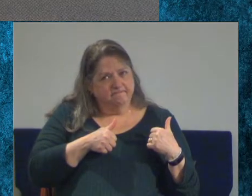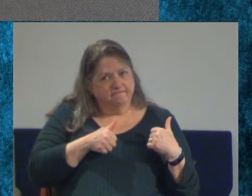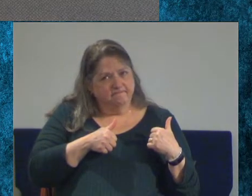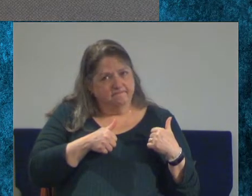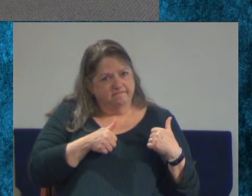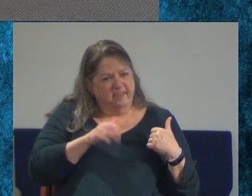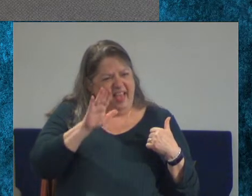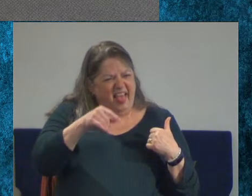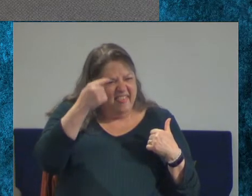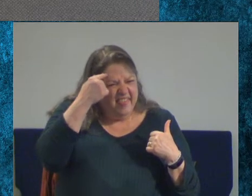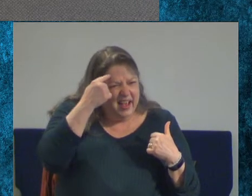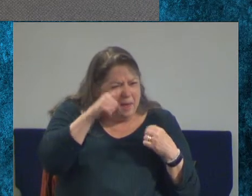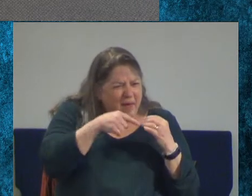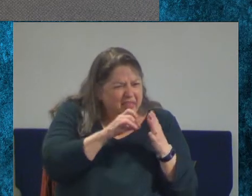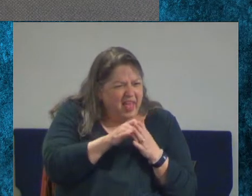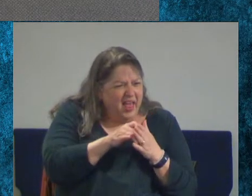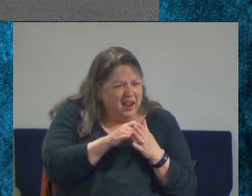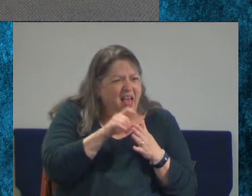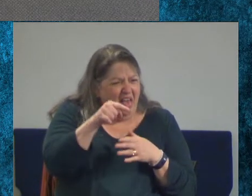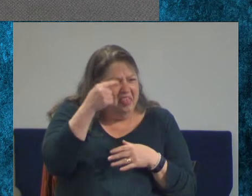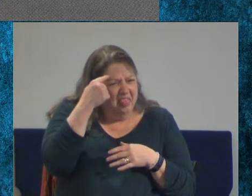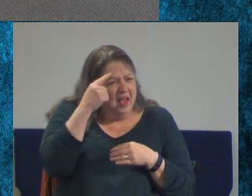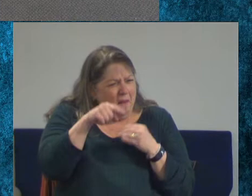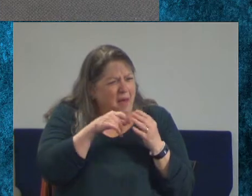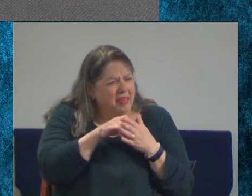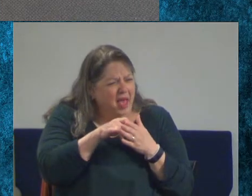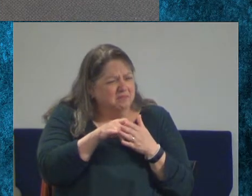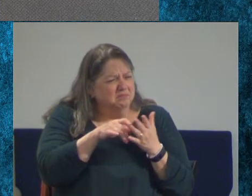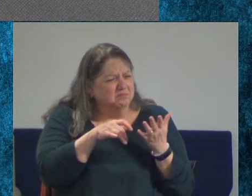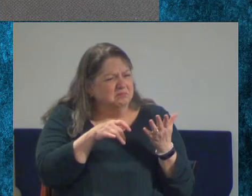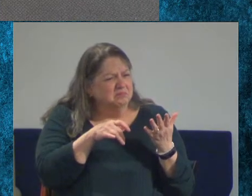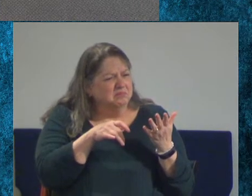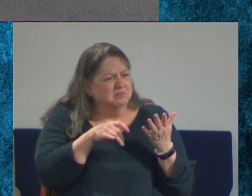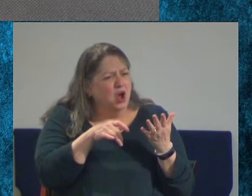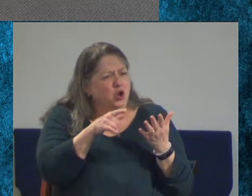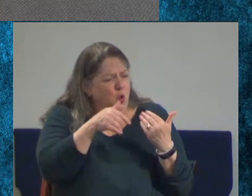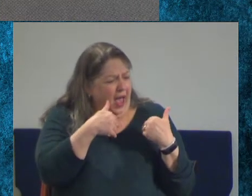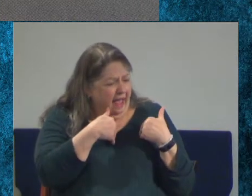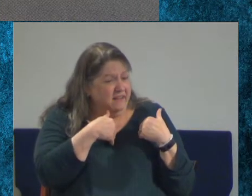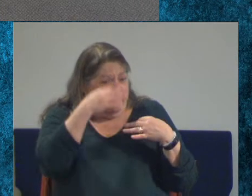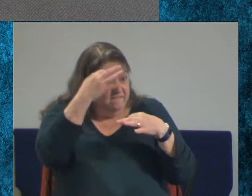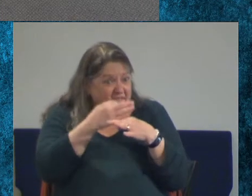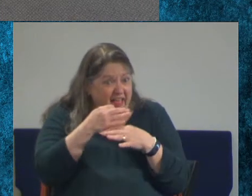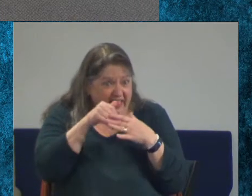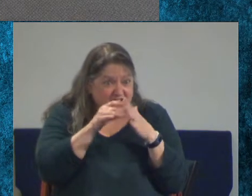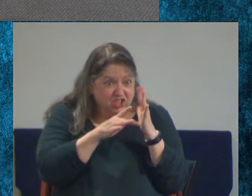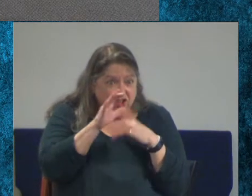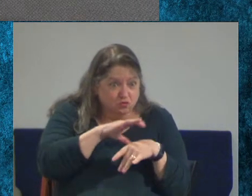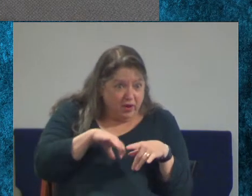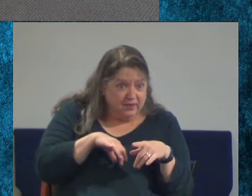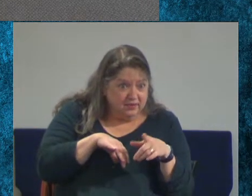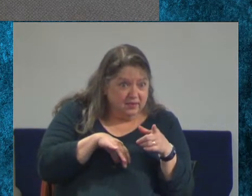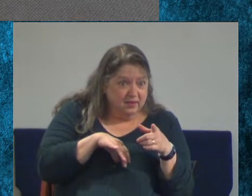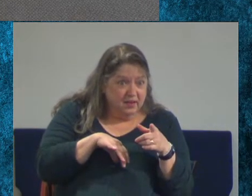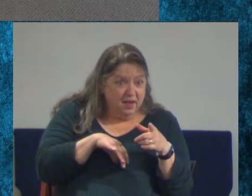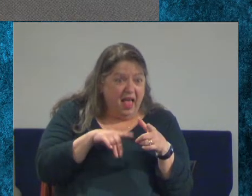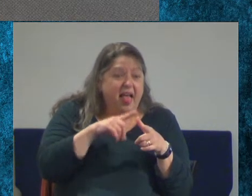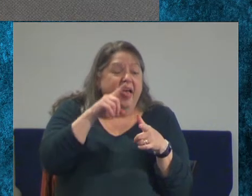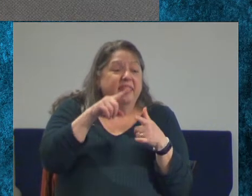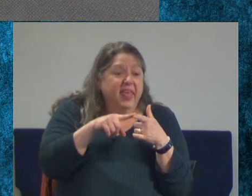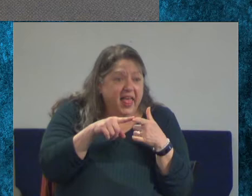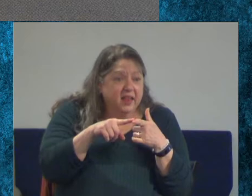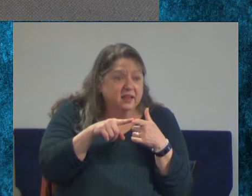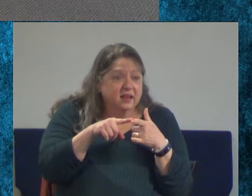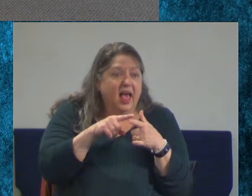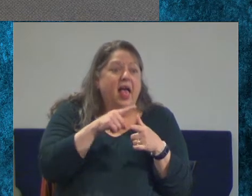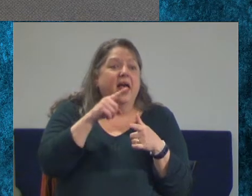Think about that. I'm also thankful for your faith in the Lord Jesus Christ. But then, he says, I want someone to say, but